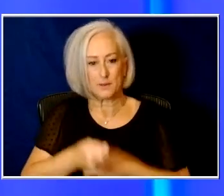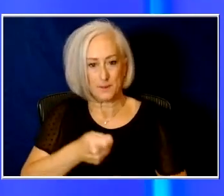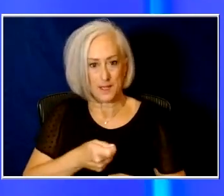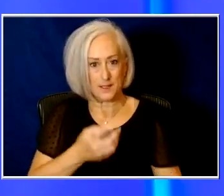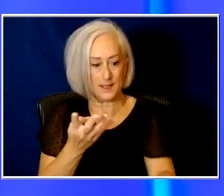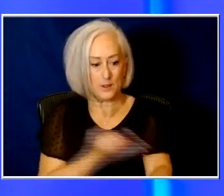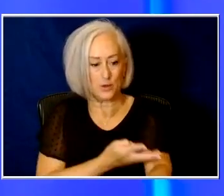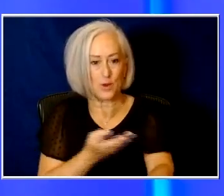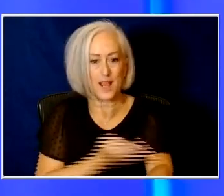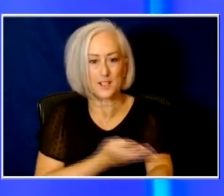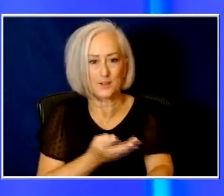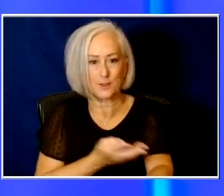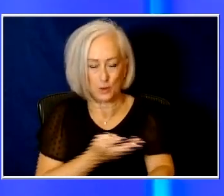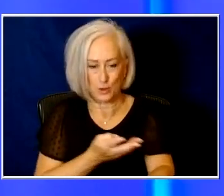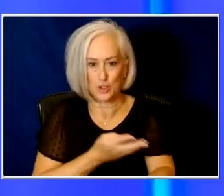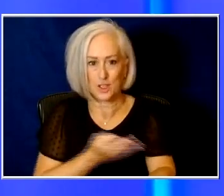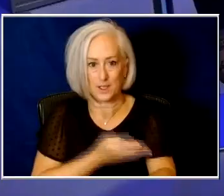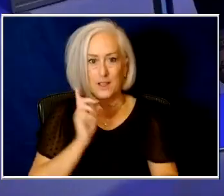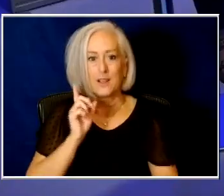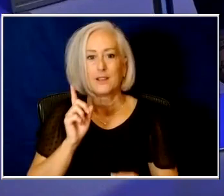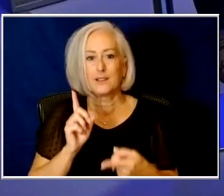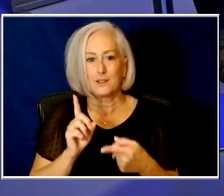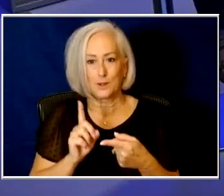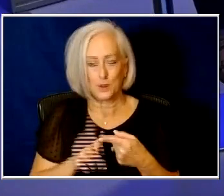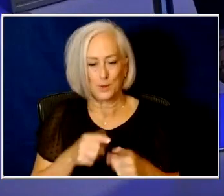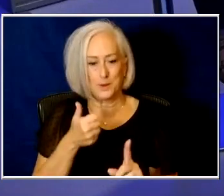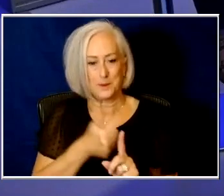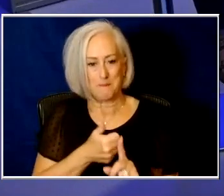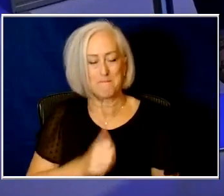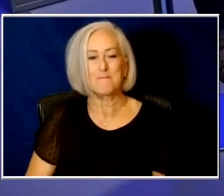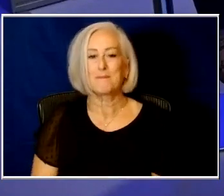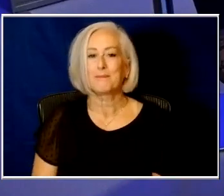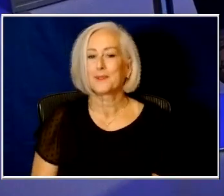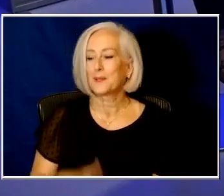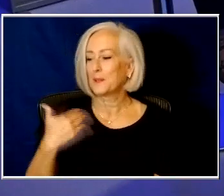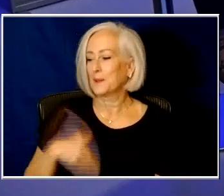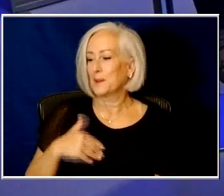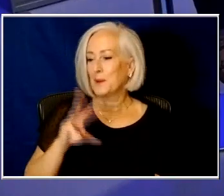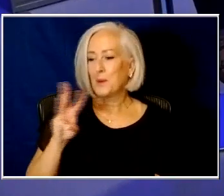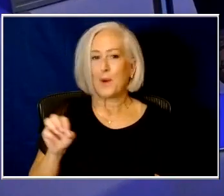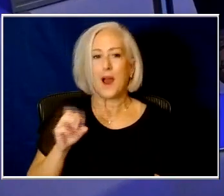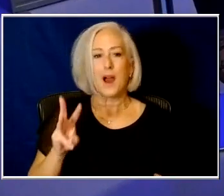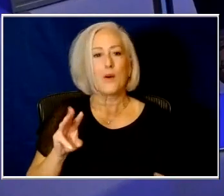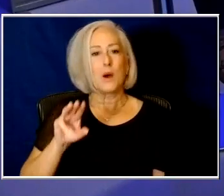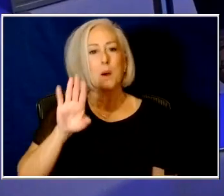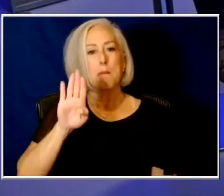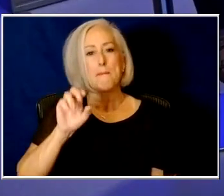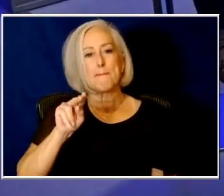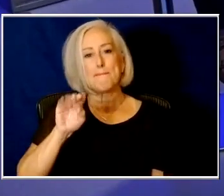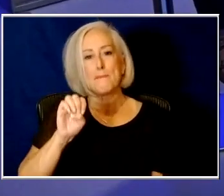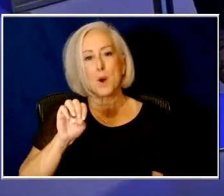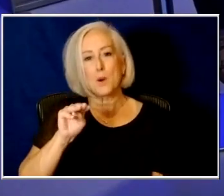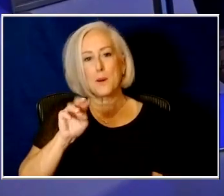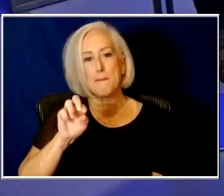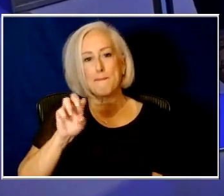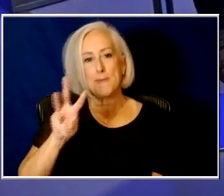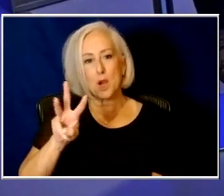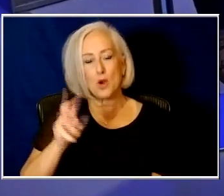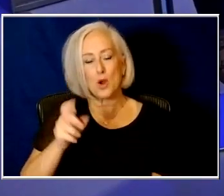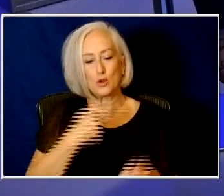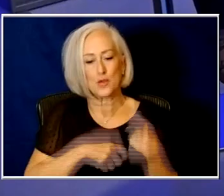cells to the recipient. Wow. So bone marrow transplant is also called stem cell transplant. It's gold standard for curing